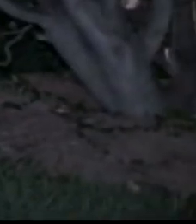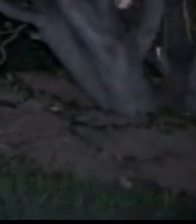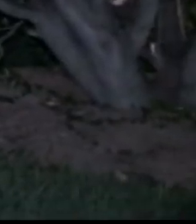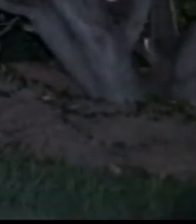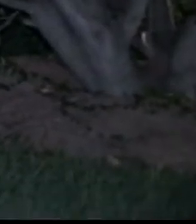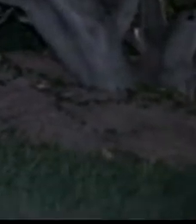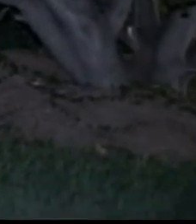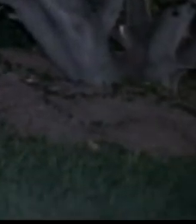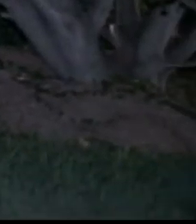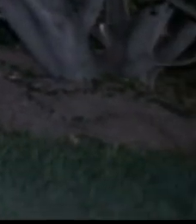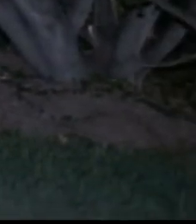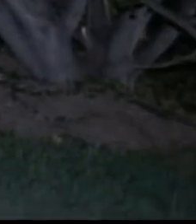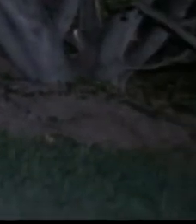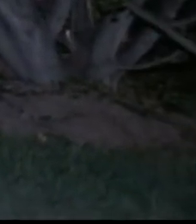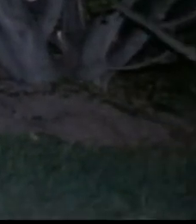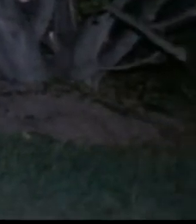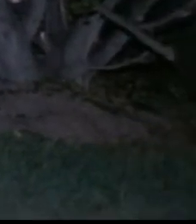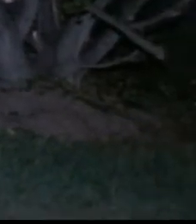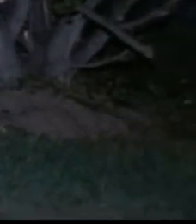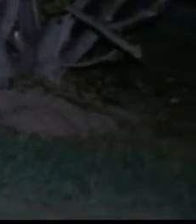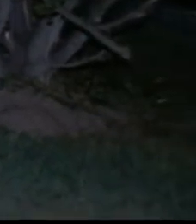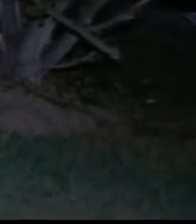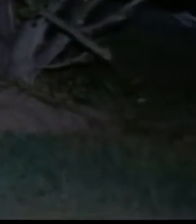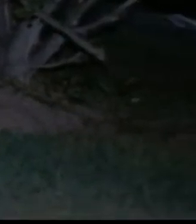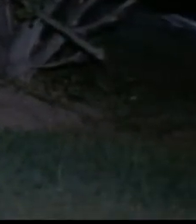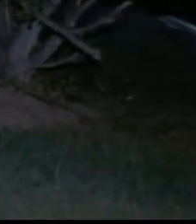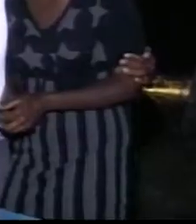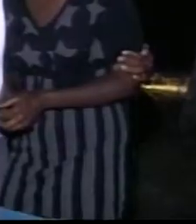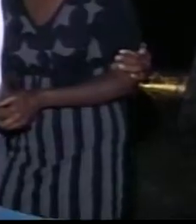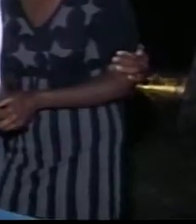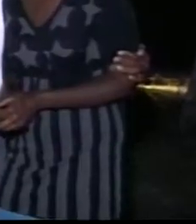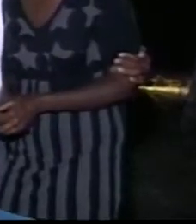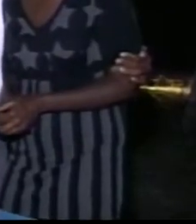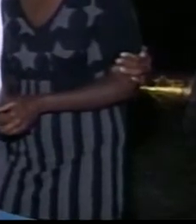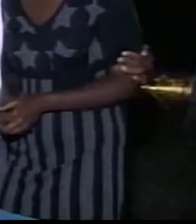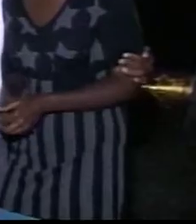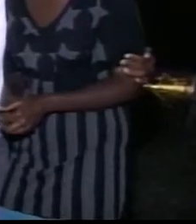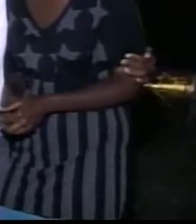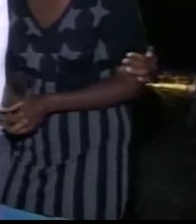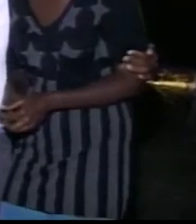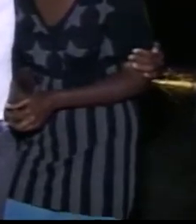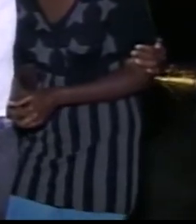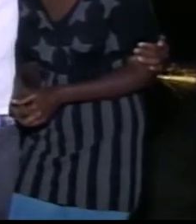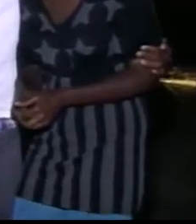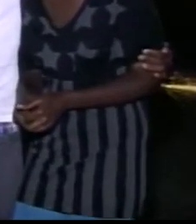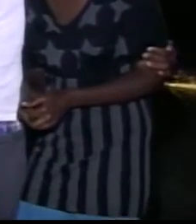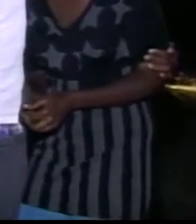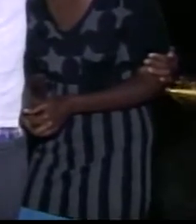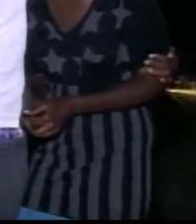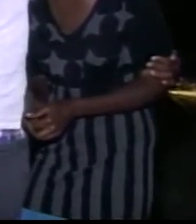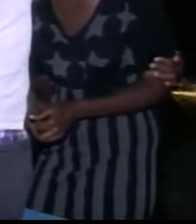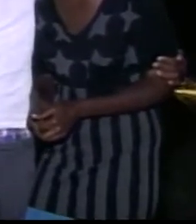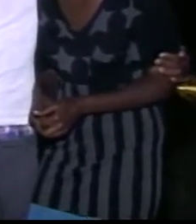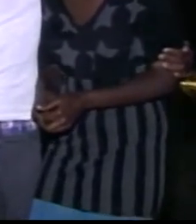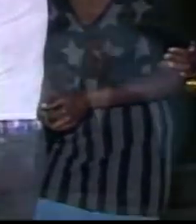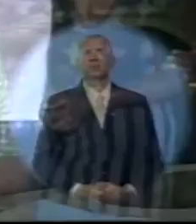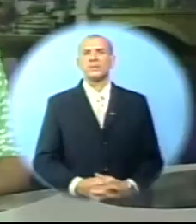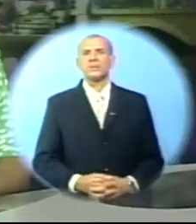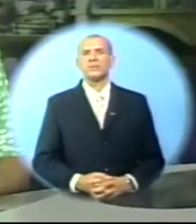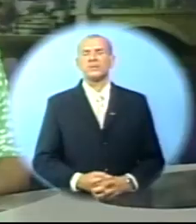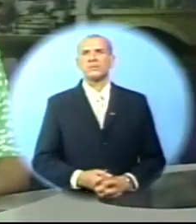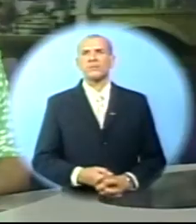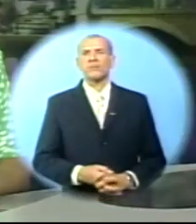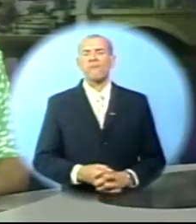friends had already gathered. His death was too much for his loved ones to bear as they were overcome with grief.